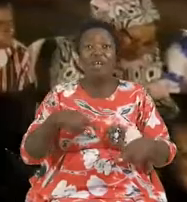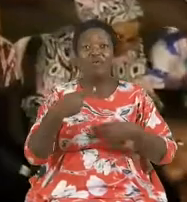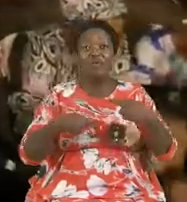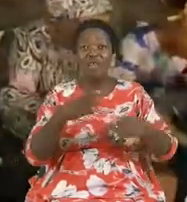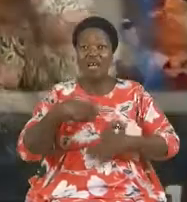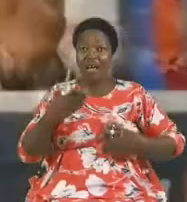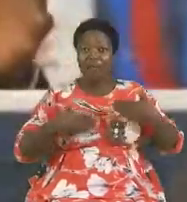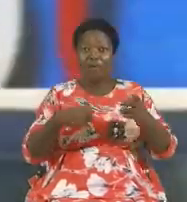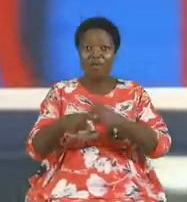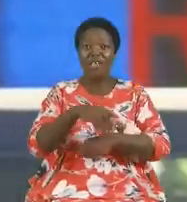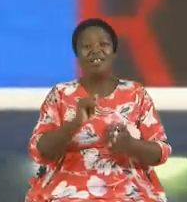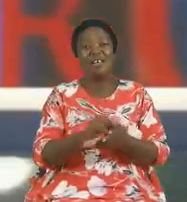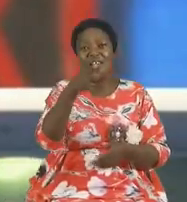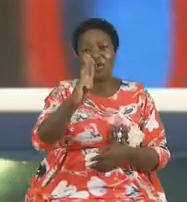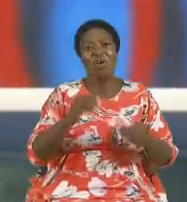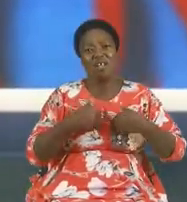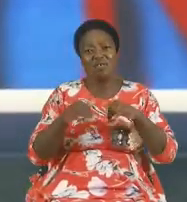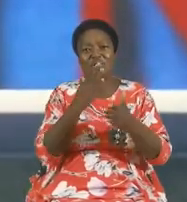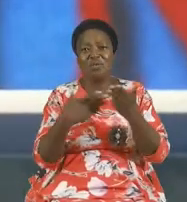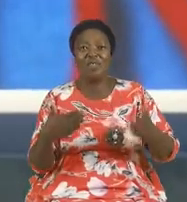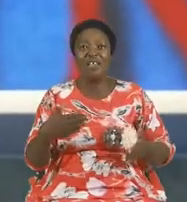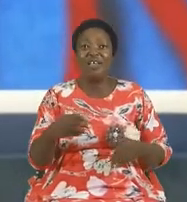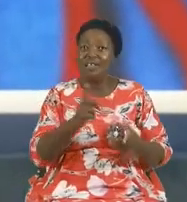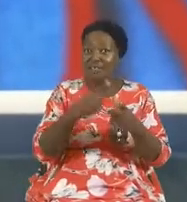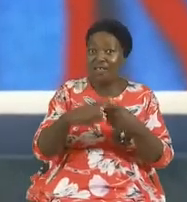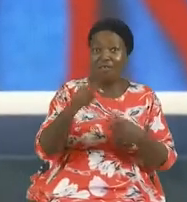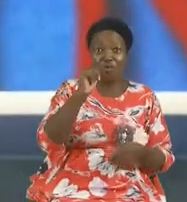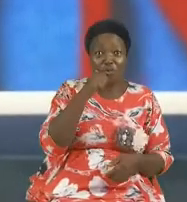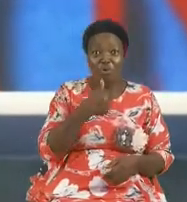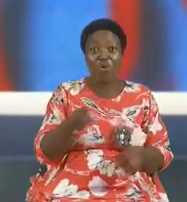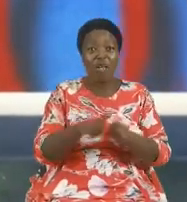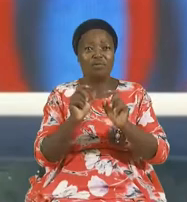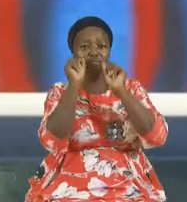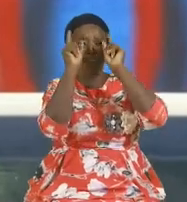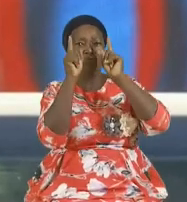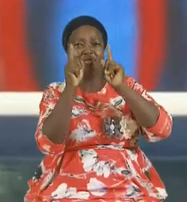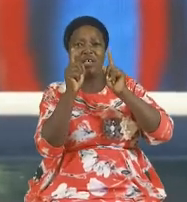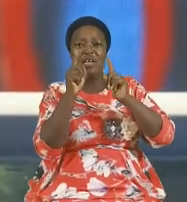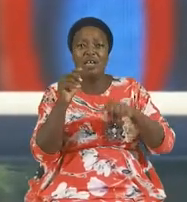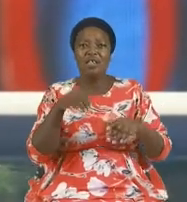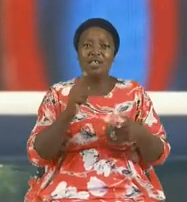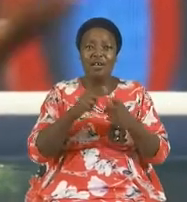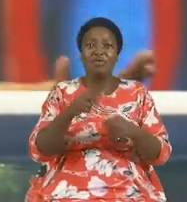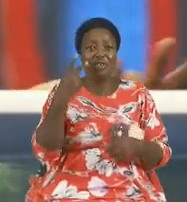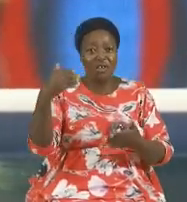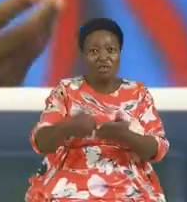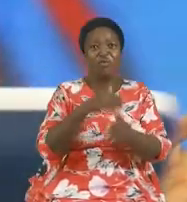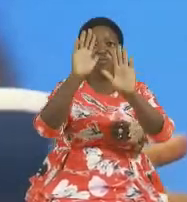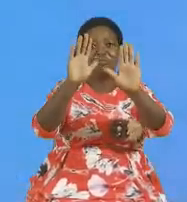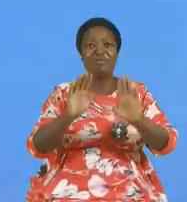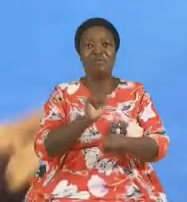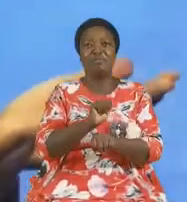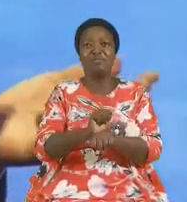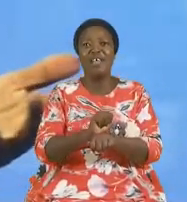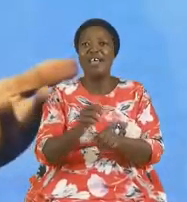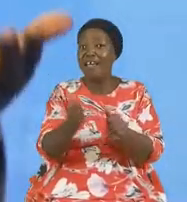unending, that as we are rejoicing today that God has done something, then tomorrow as you